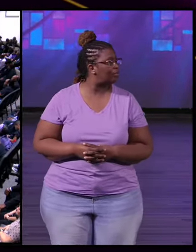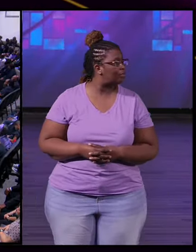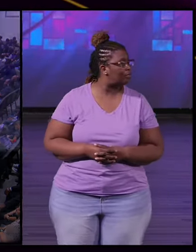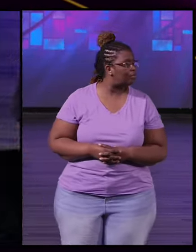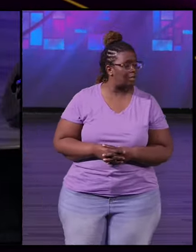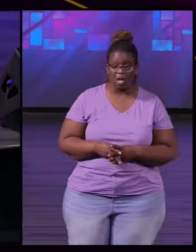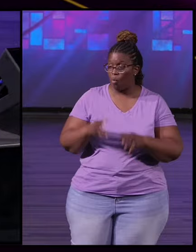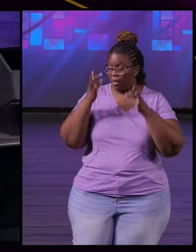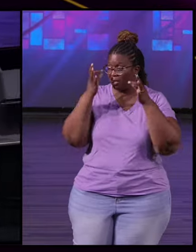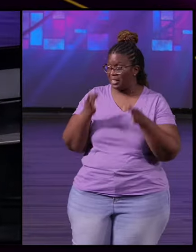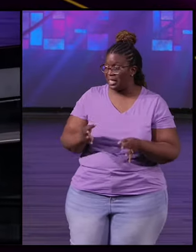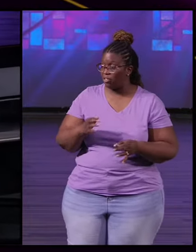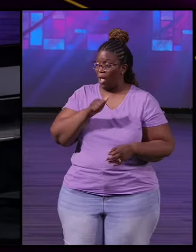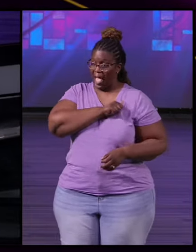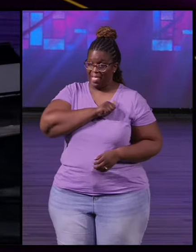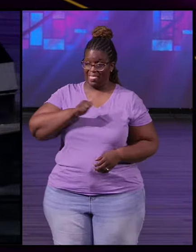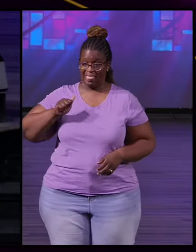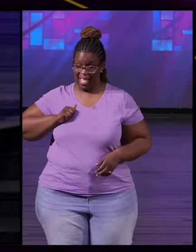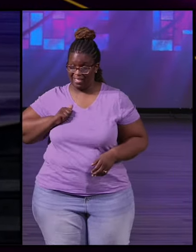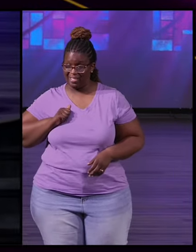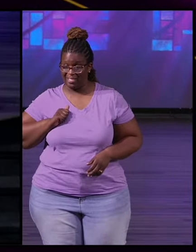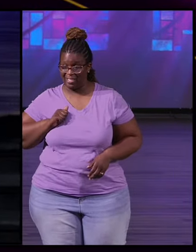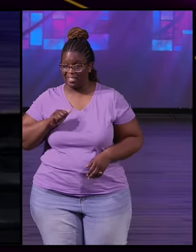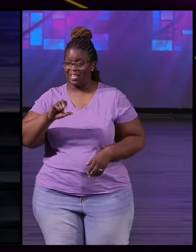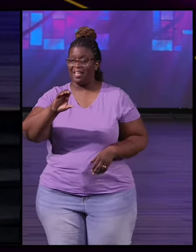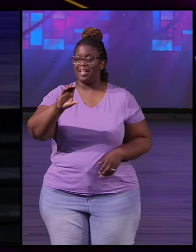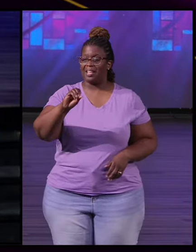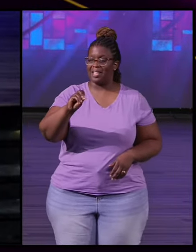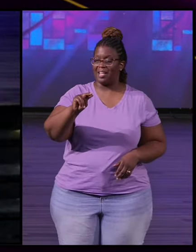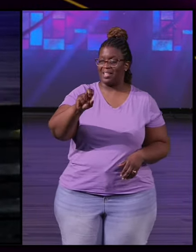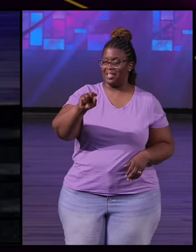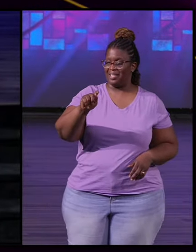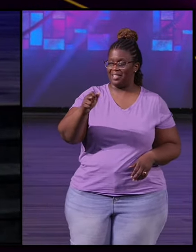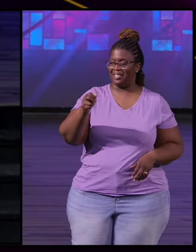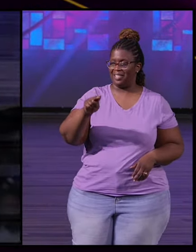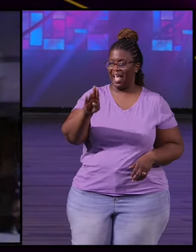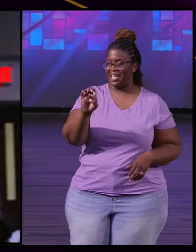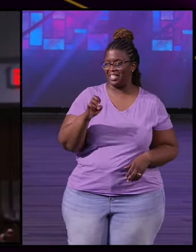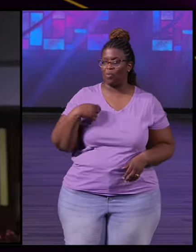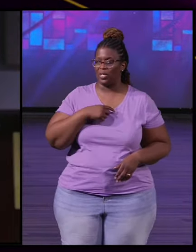We have a decision from Atlanta, Georgia. Constance, we see you.